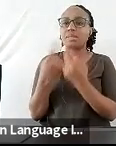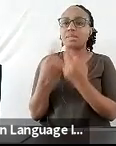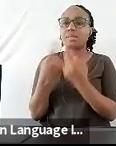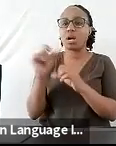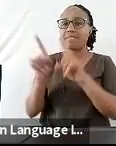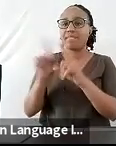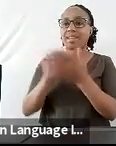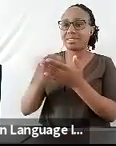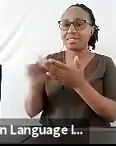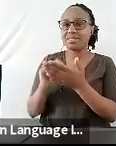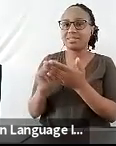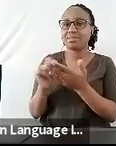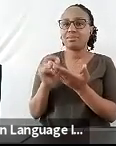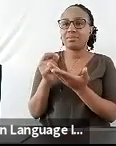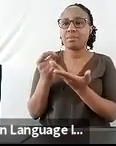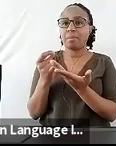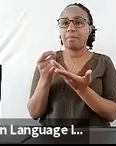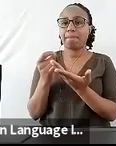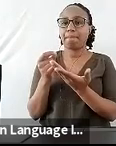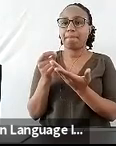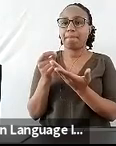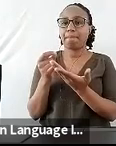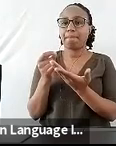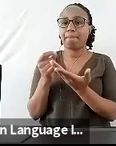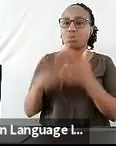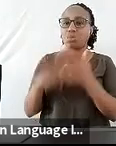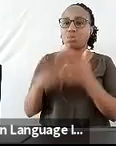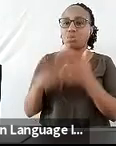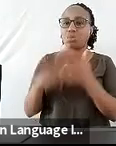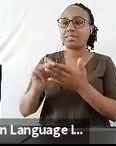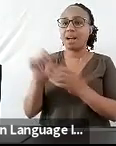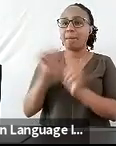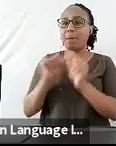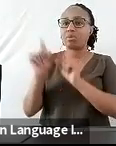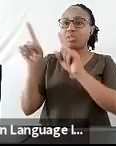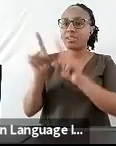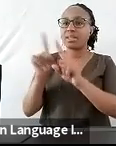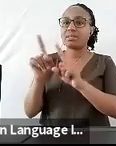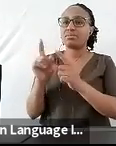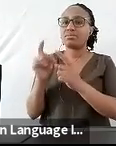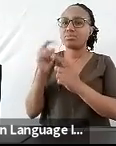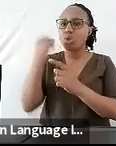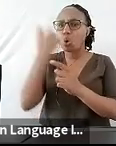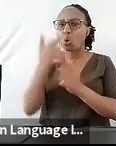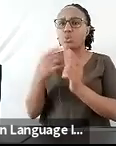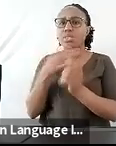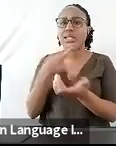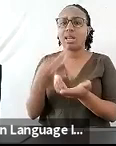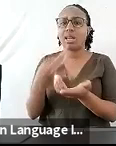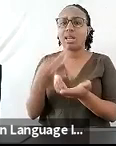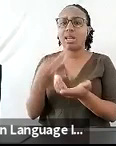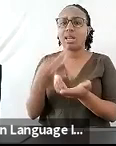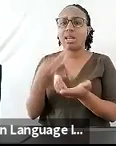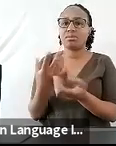what travel writing looks like when it's written by the people who are from the place. This is what they want you to know about themselves. Okay.